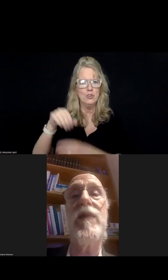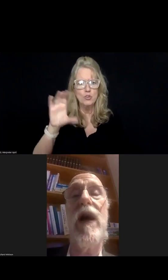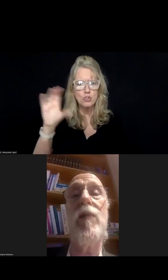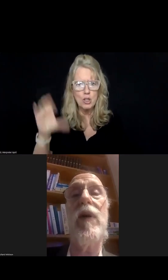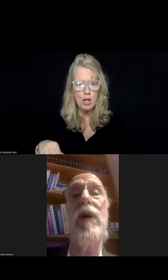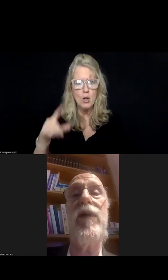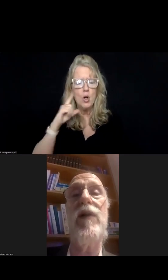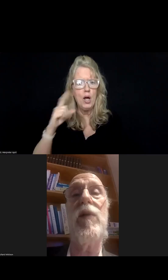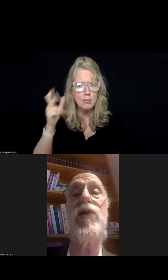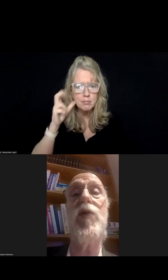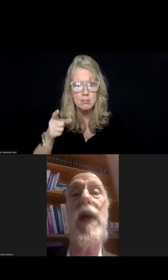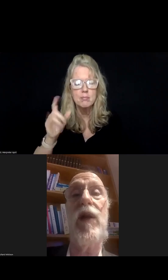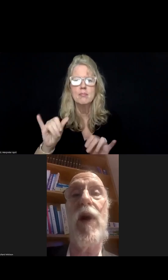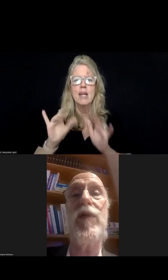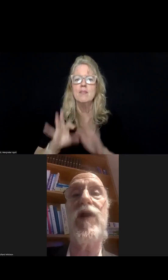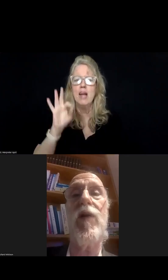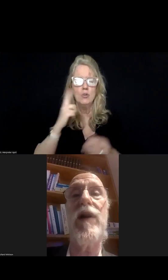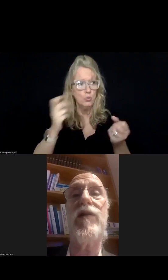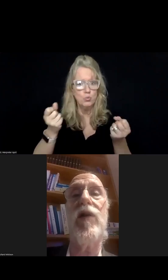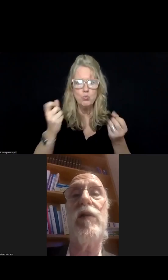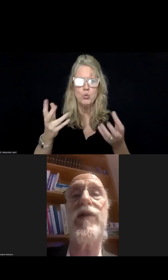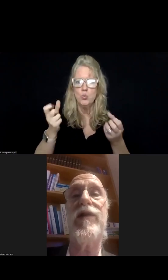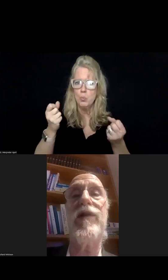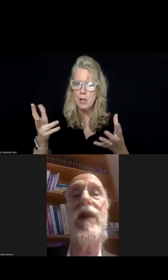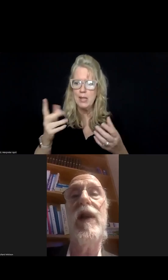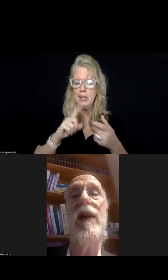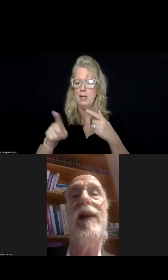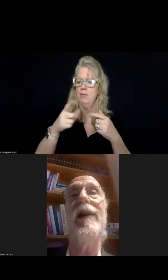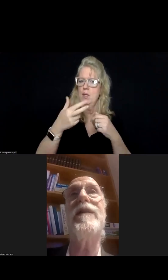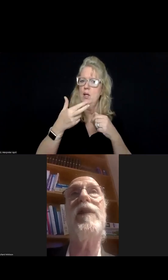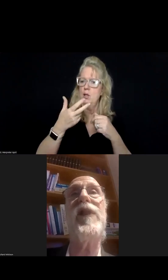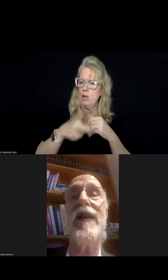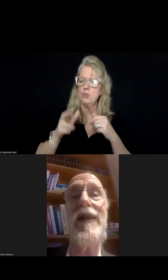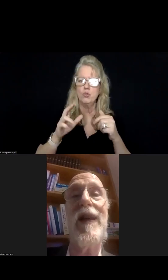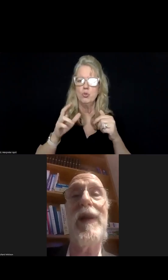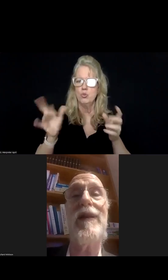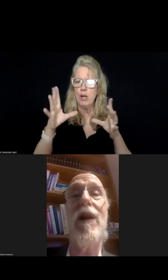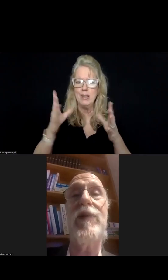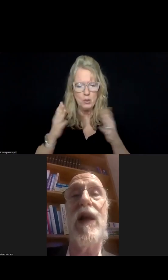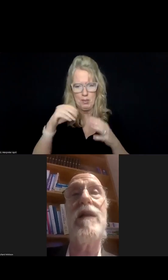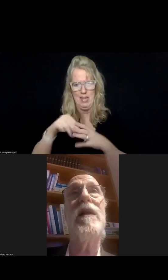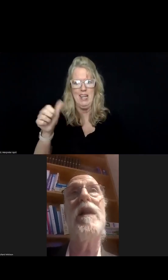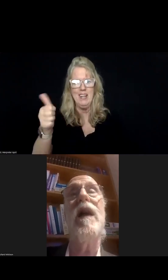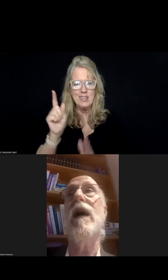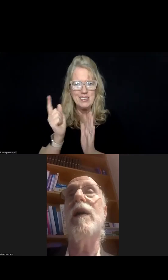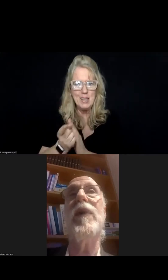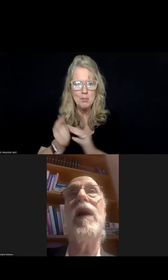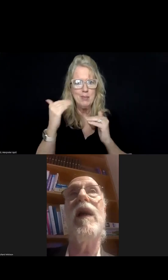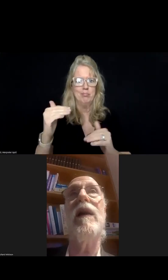list them down, but I found there were too many referencing crisis services to fit in the 10-minute time slot,